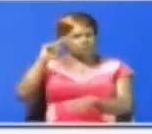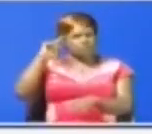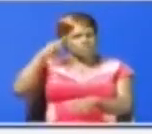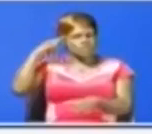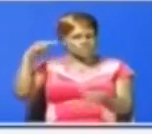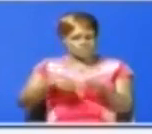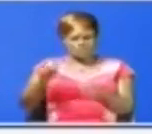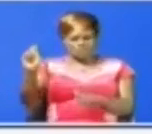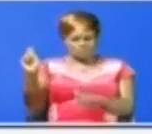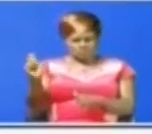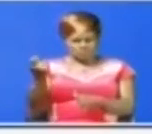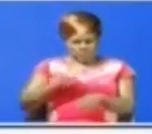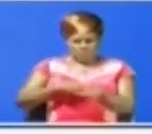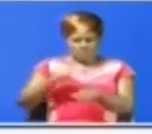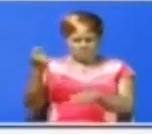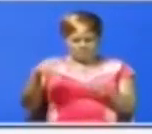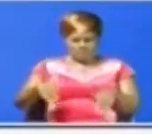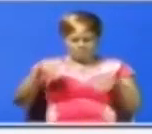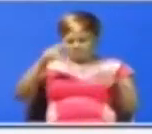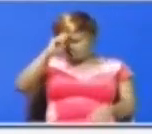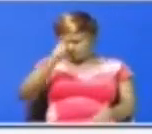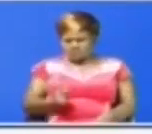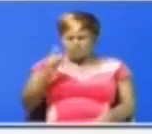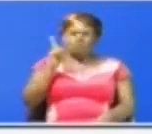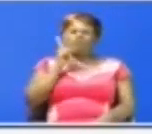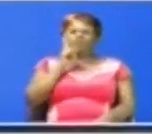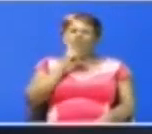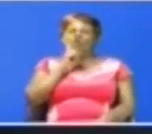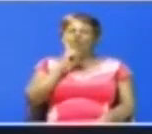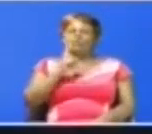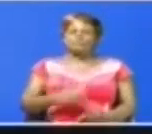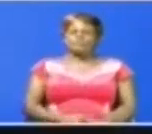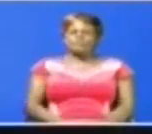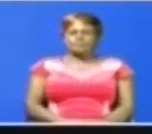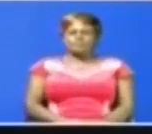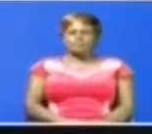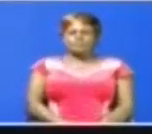they wait for the Supreme Court ruling tomorrow. Hussein Mohammed, KTN News, Nairobi.